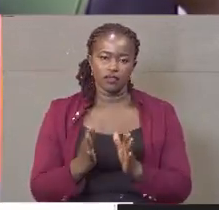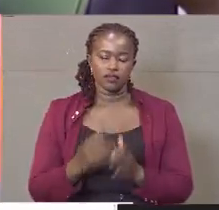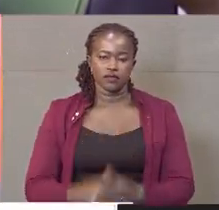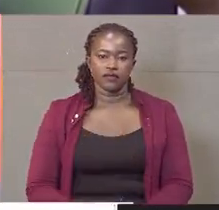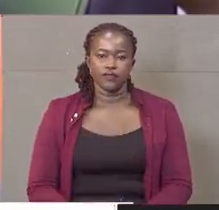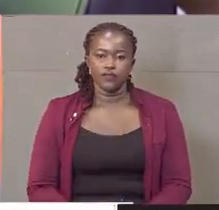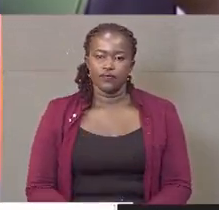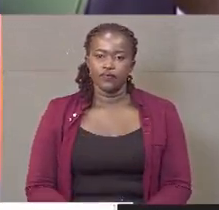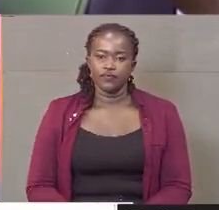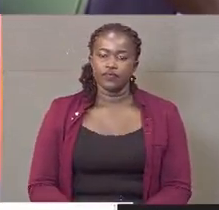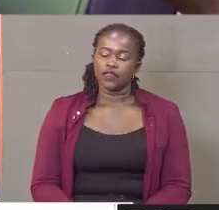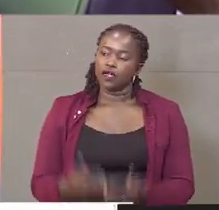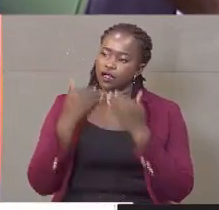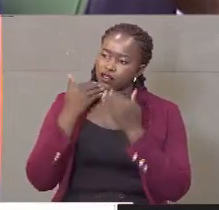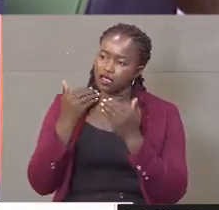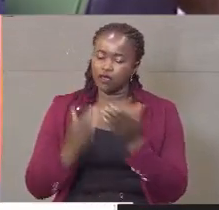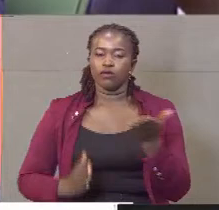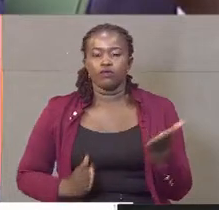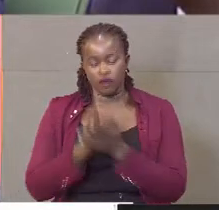Thank you, Right Honorable Speaker.